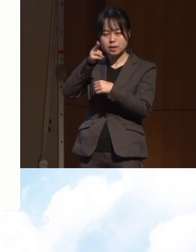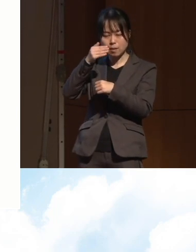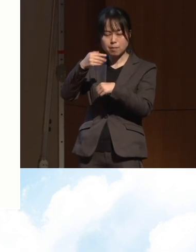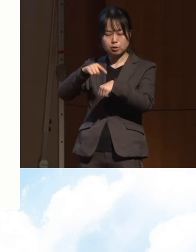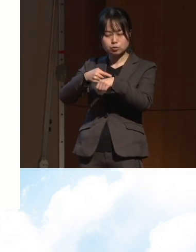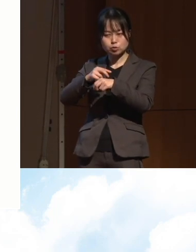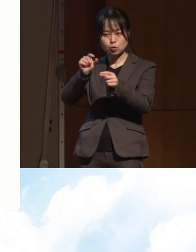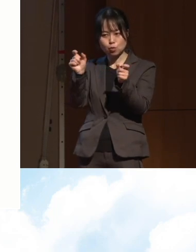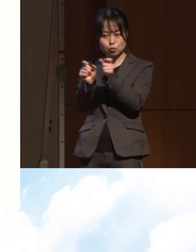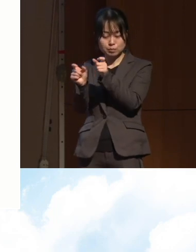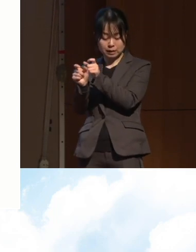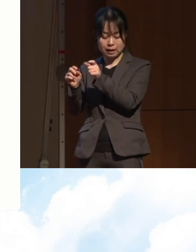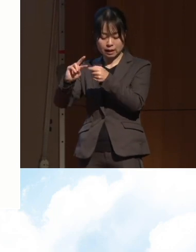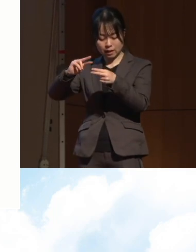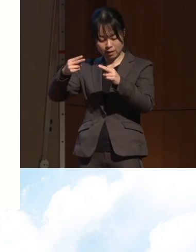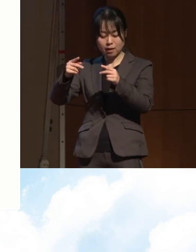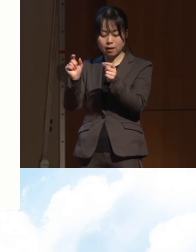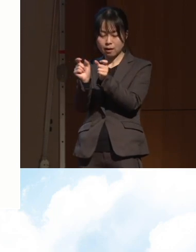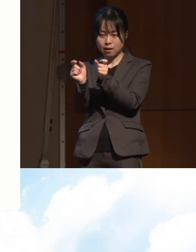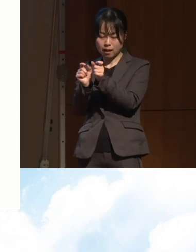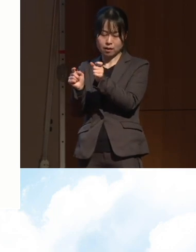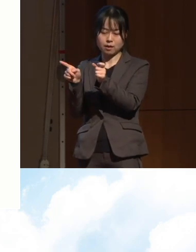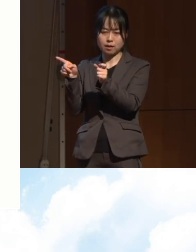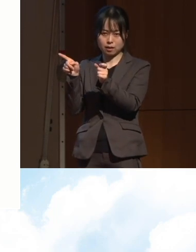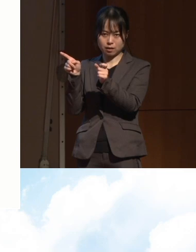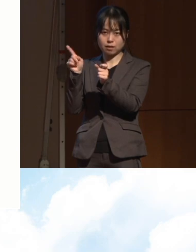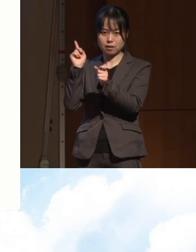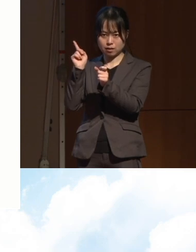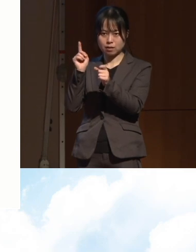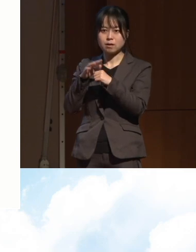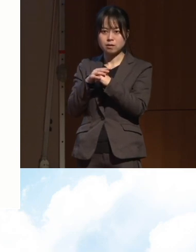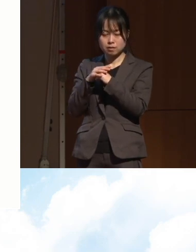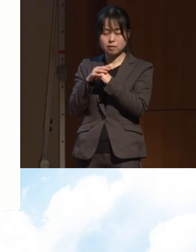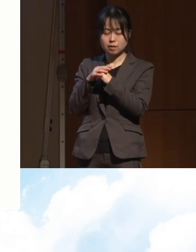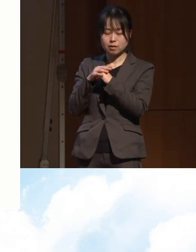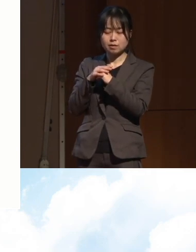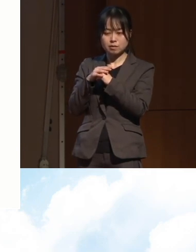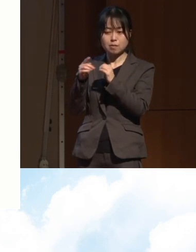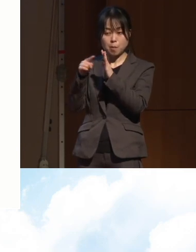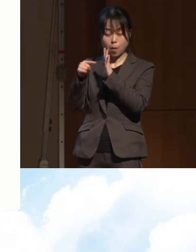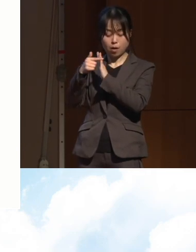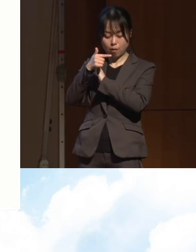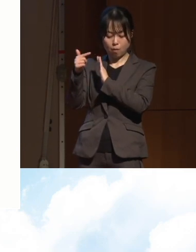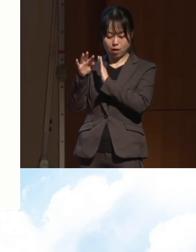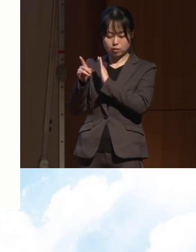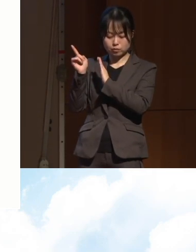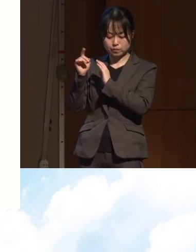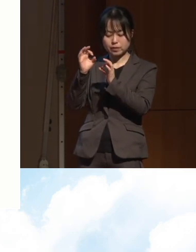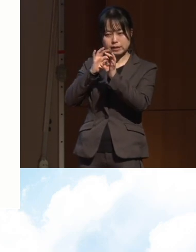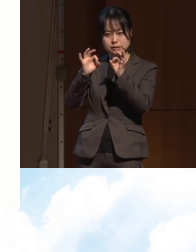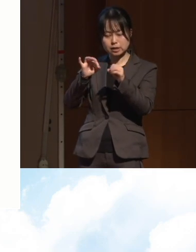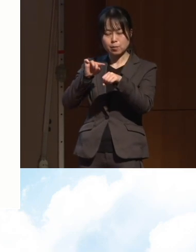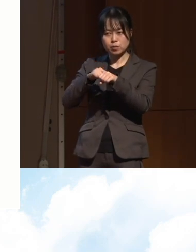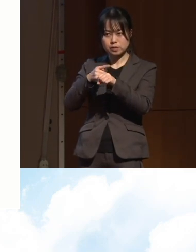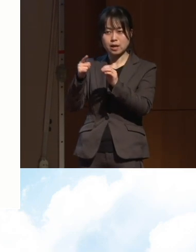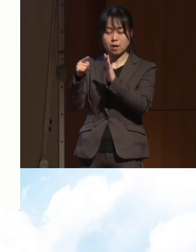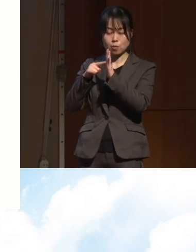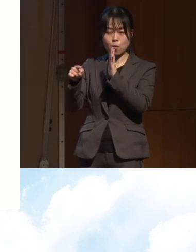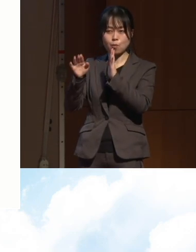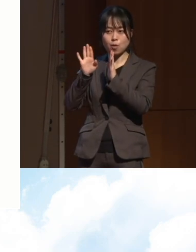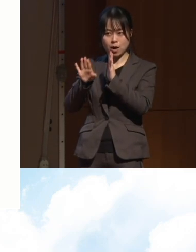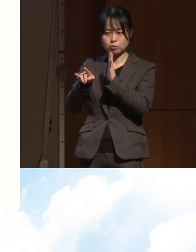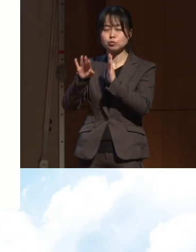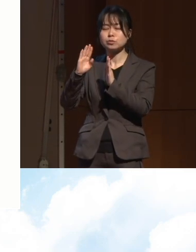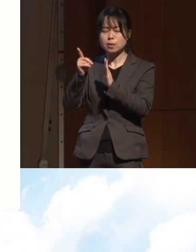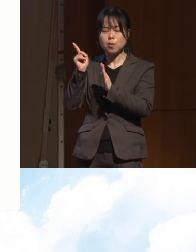of proteins. Gives a bigger antibody response, a little bit of cellular response, but still not as good as what you might see with